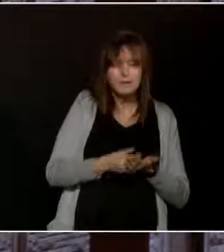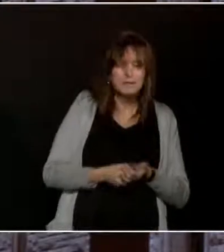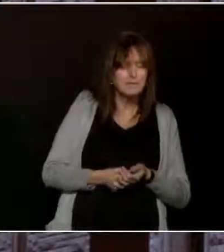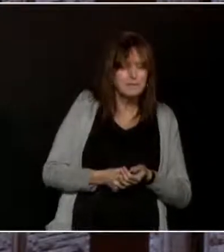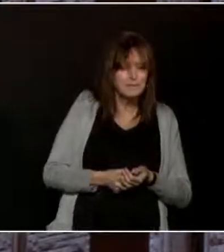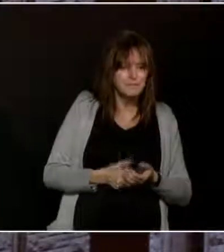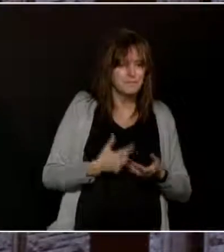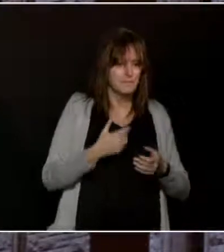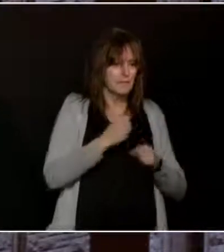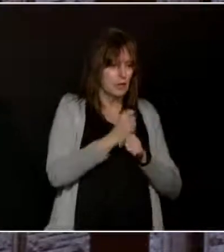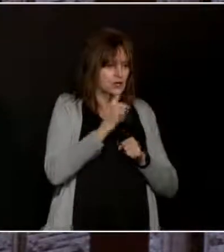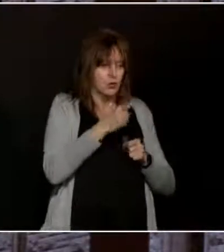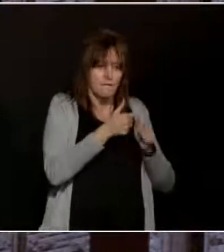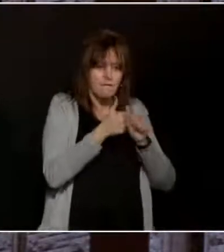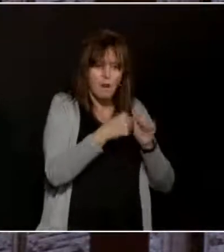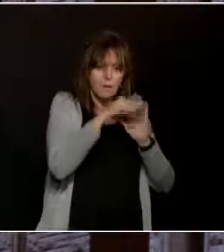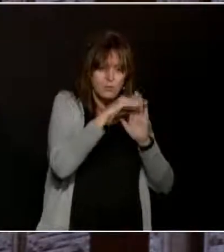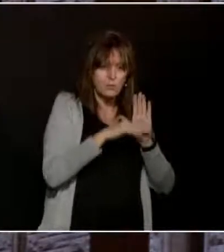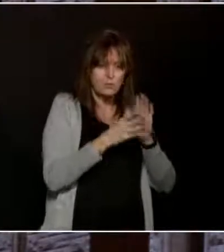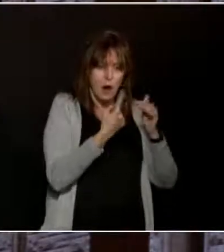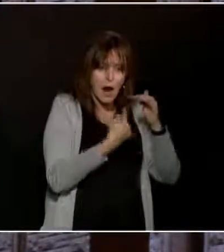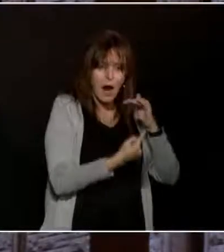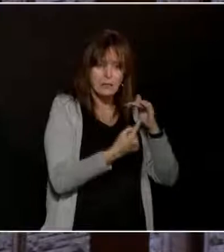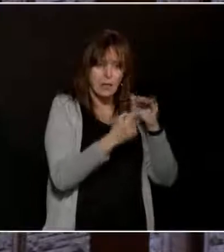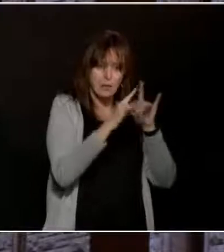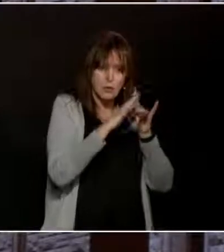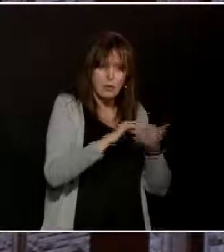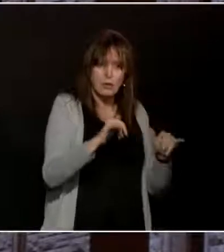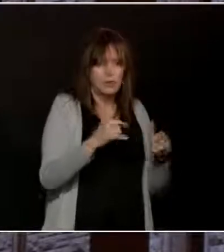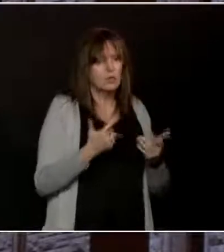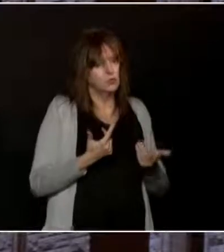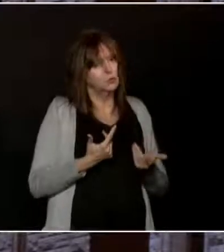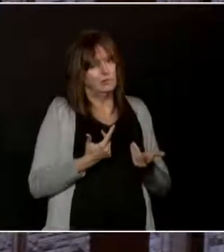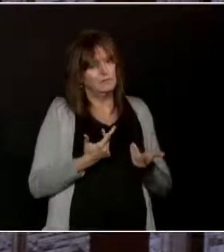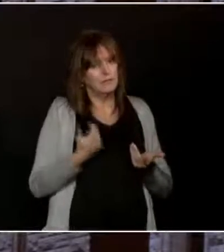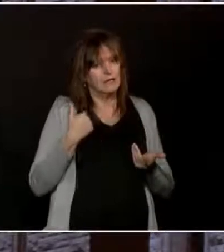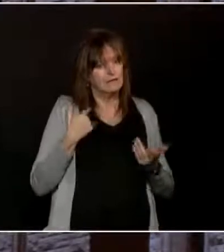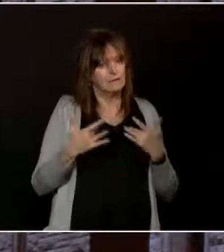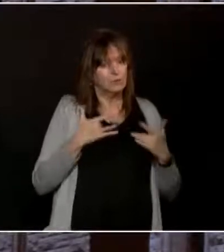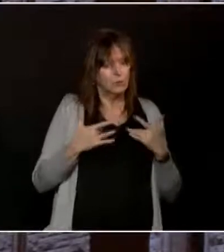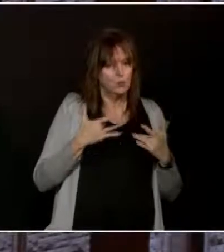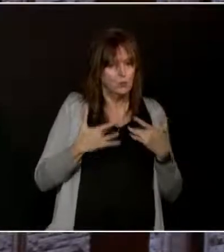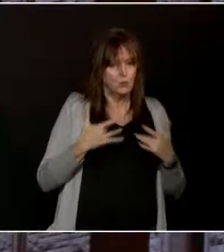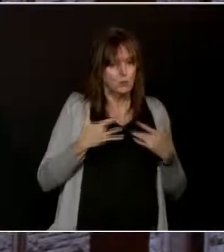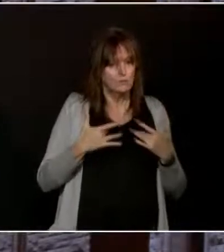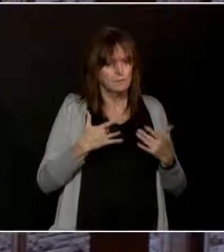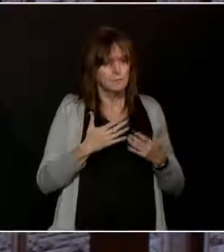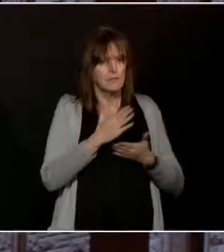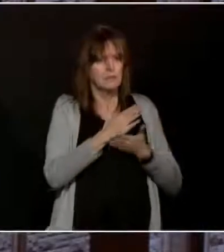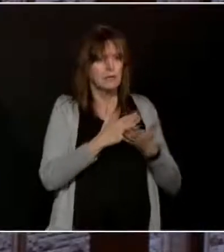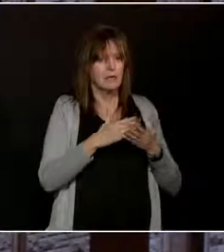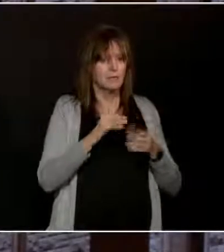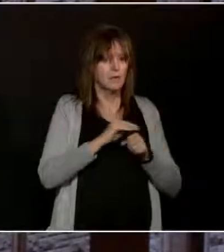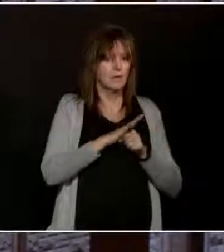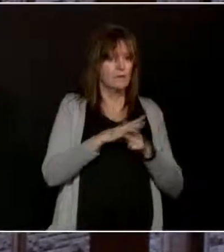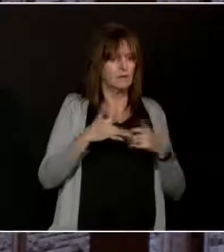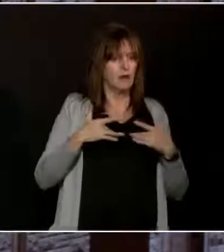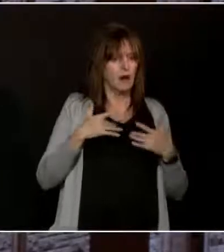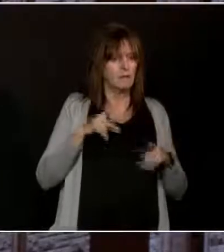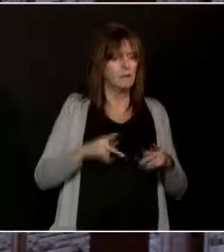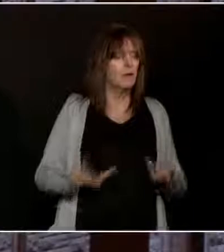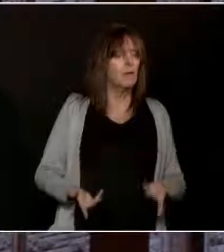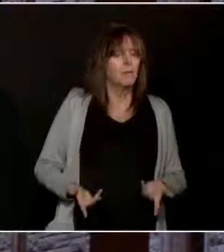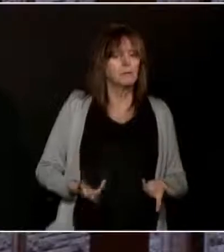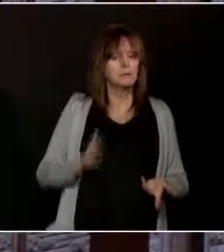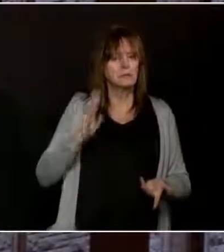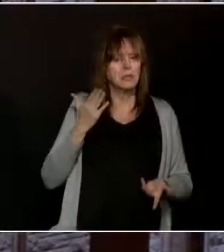there. And what I'm very concerned about is that, as we've seen with some of the cases of COVID, while in young people it may seem like a benign issue, we're getting more